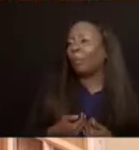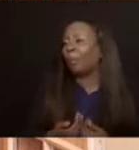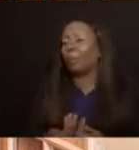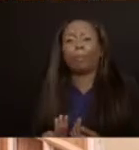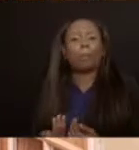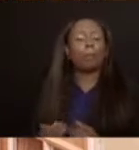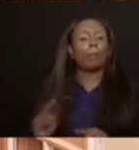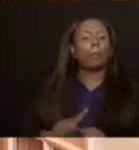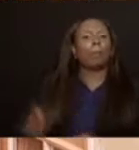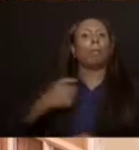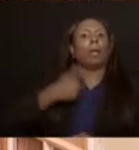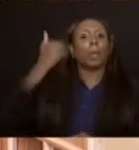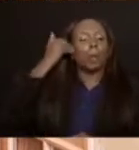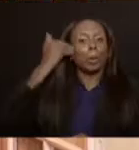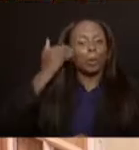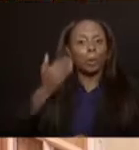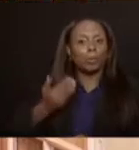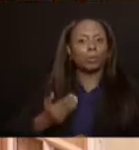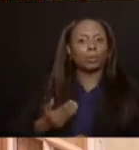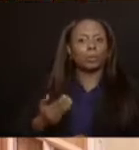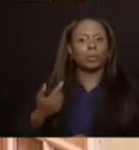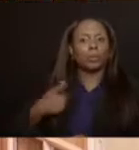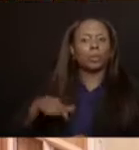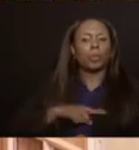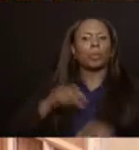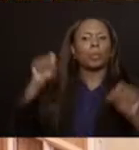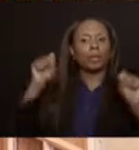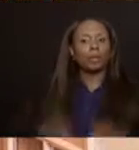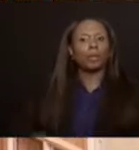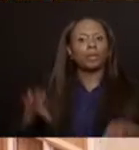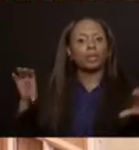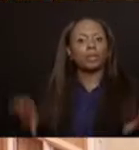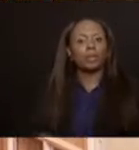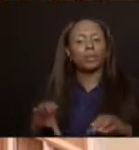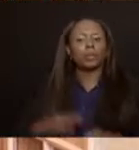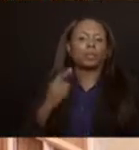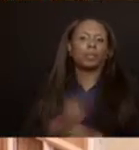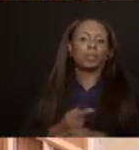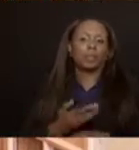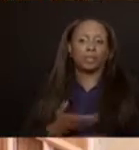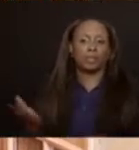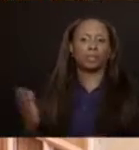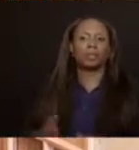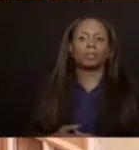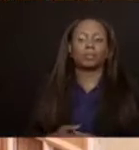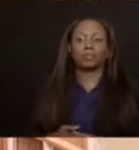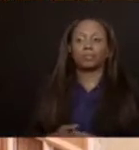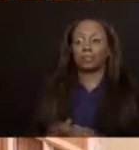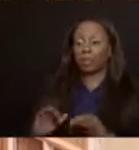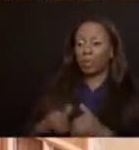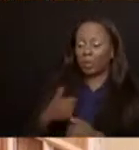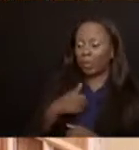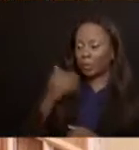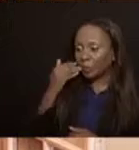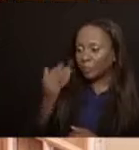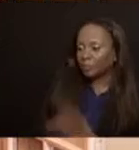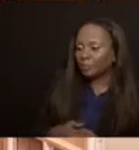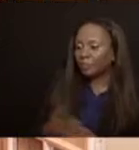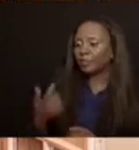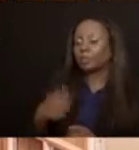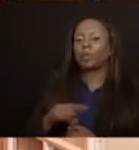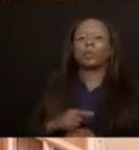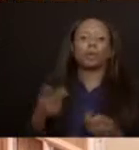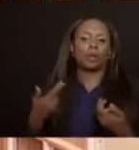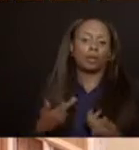it is within our capacity as Barbadians to do the right thing. And how do I know that? Because you've already done it. This